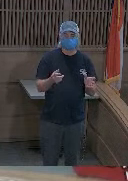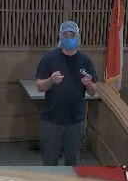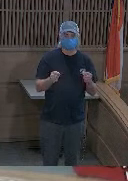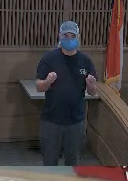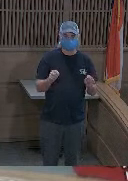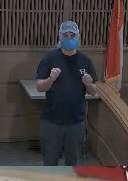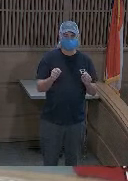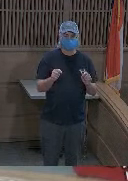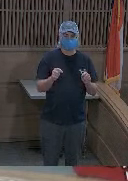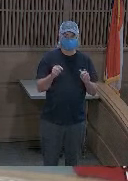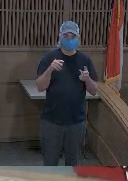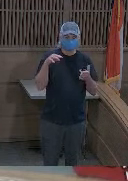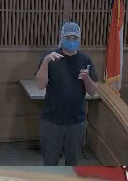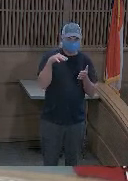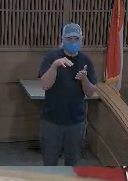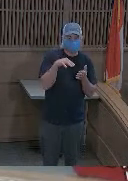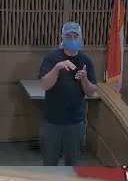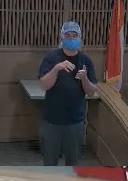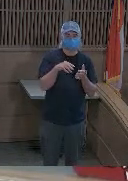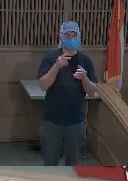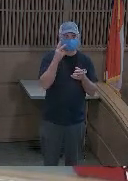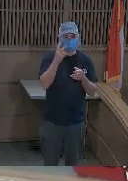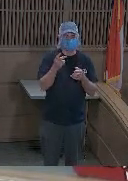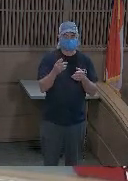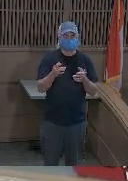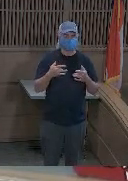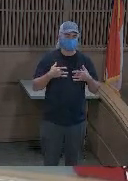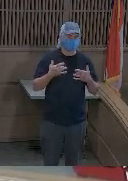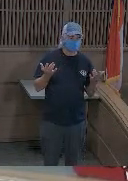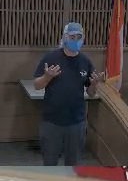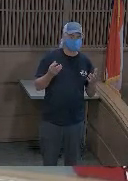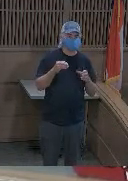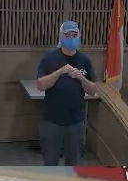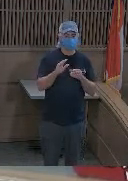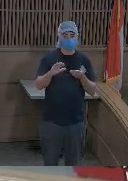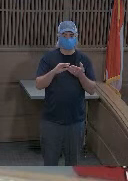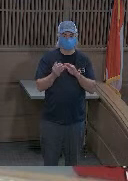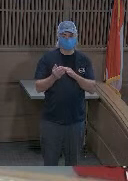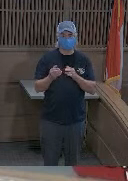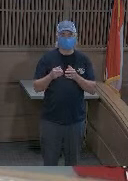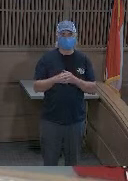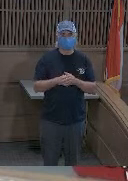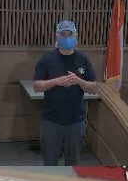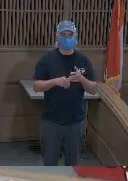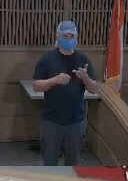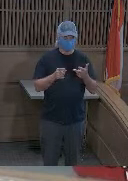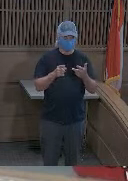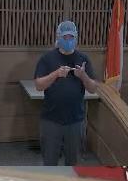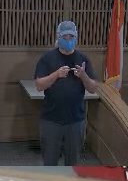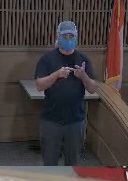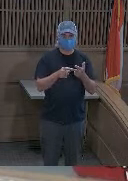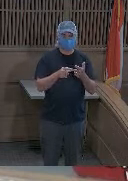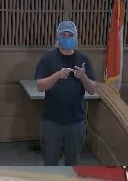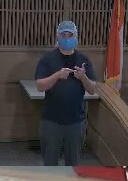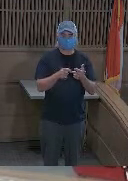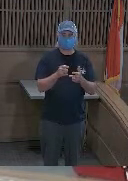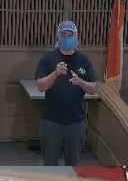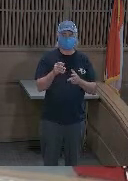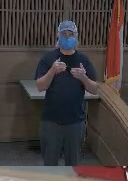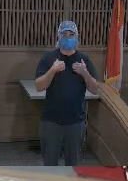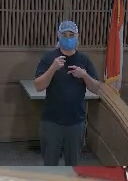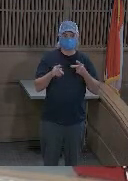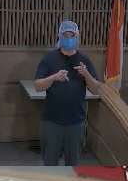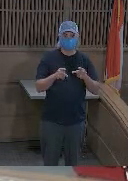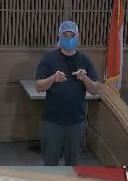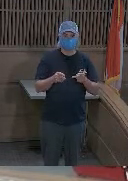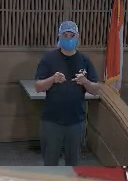at the science and to look at what's going on around them in the community. But there's another group of people who are somewhere in the middle. They're